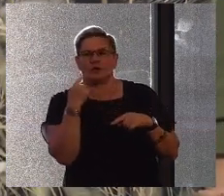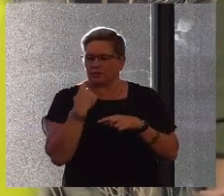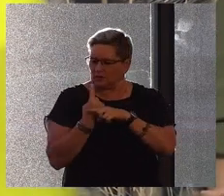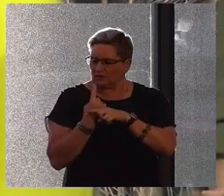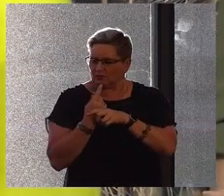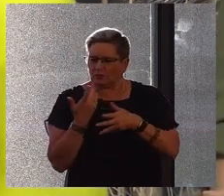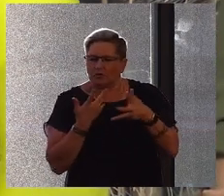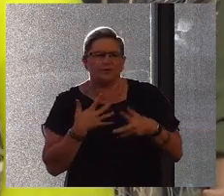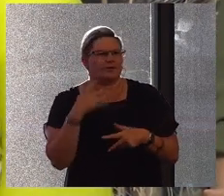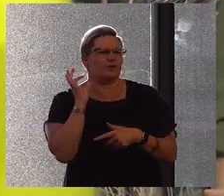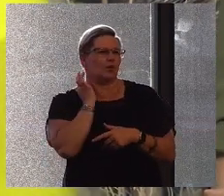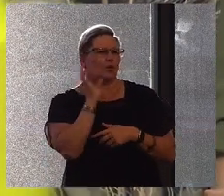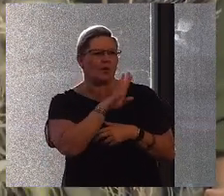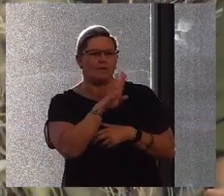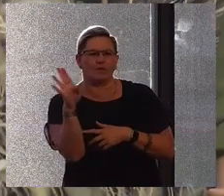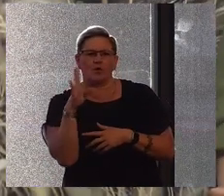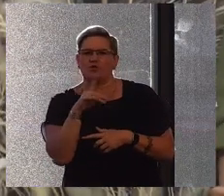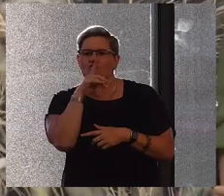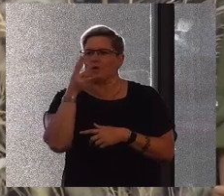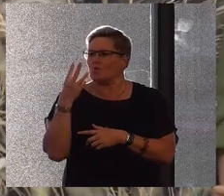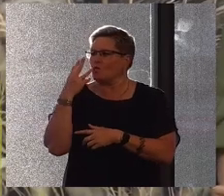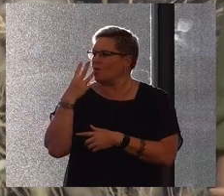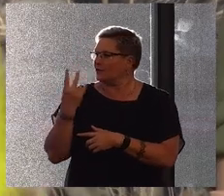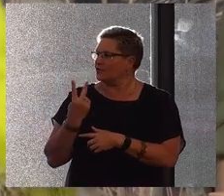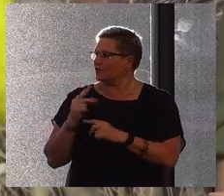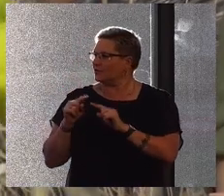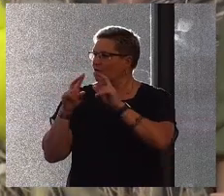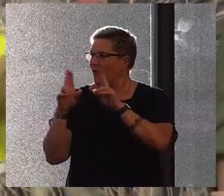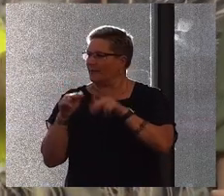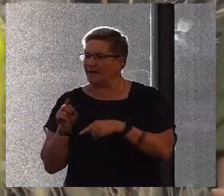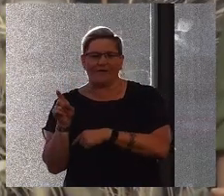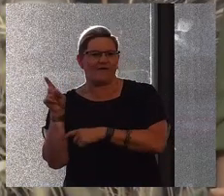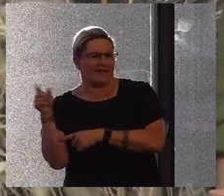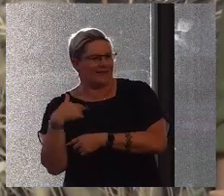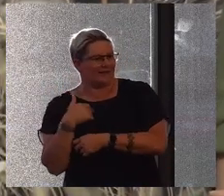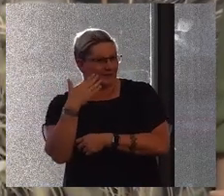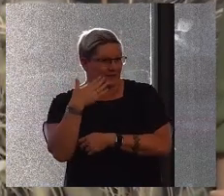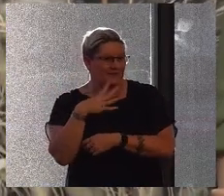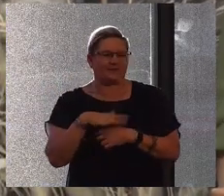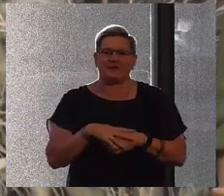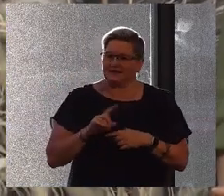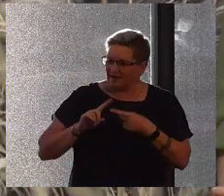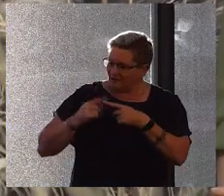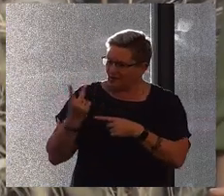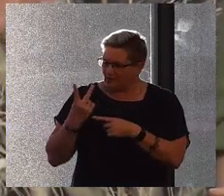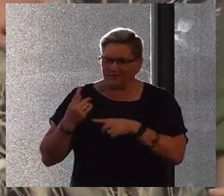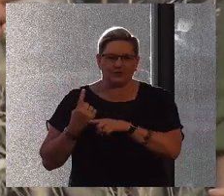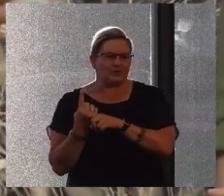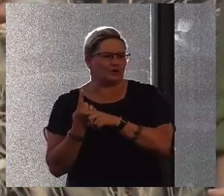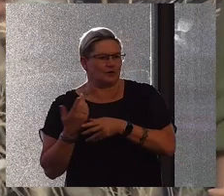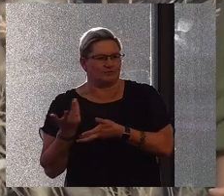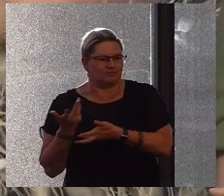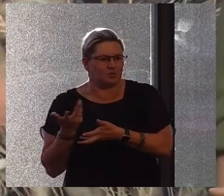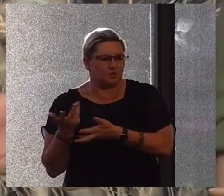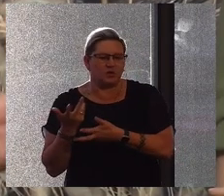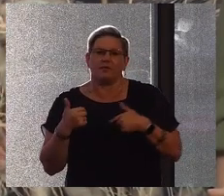and some quality camping. There you are. And there you go, and we're still having those conversations. But there's also the teams